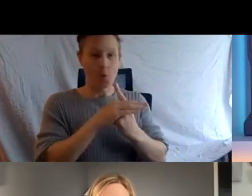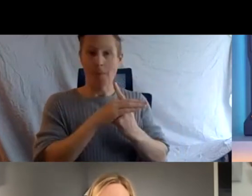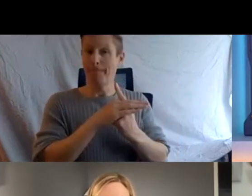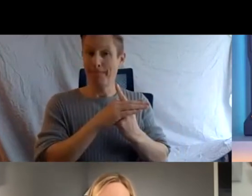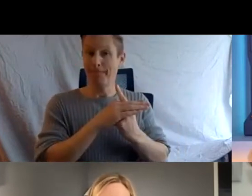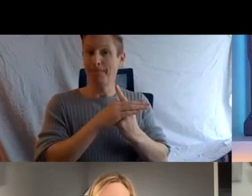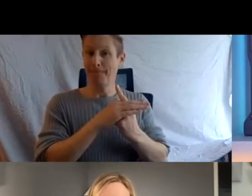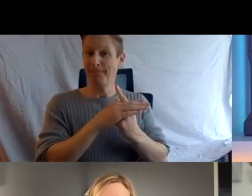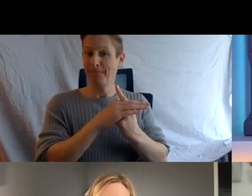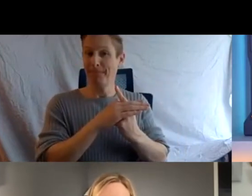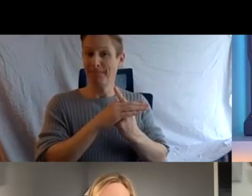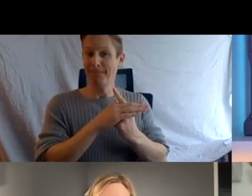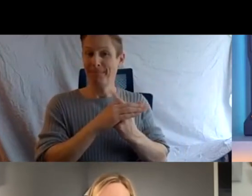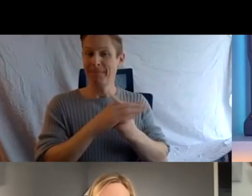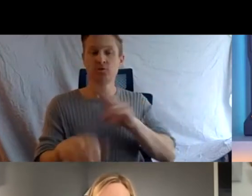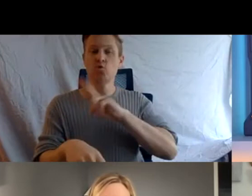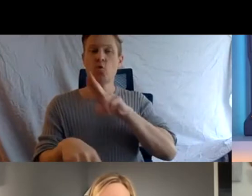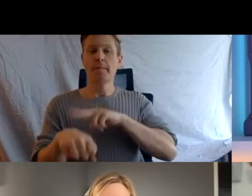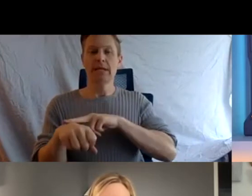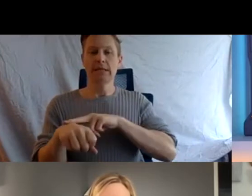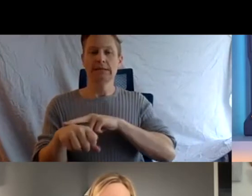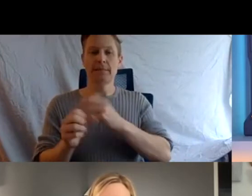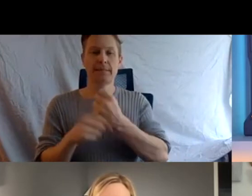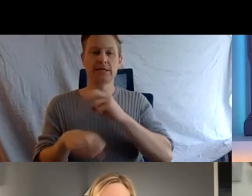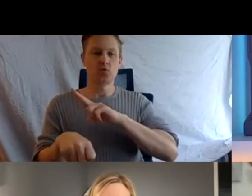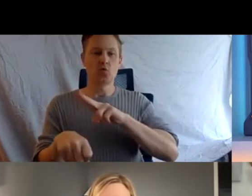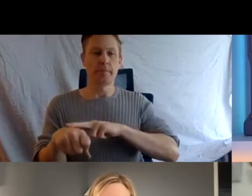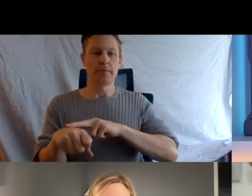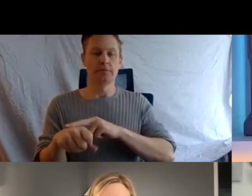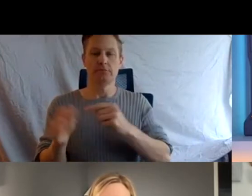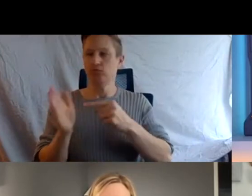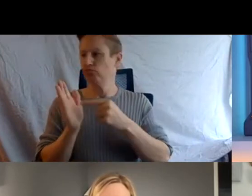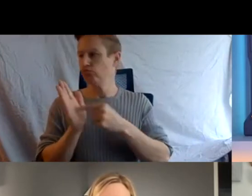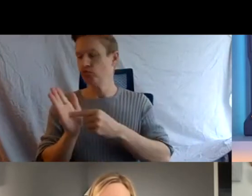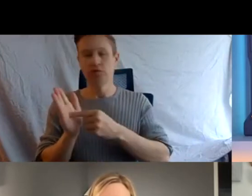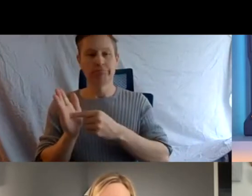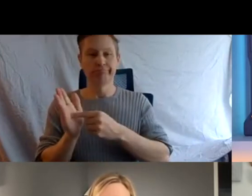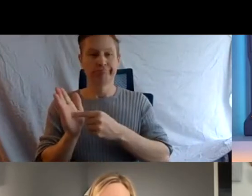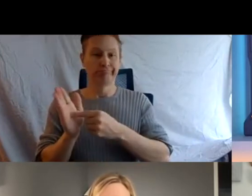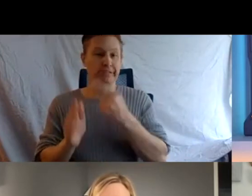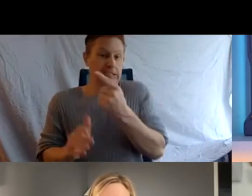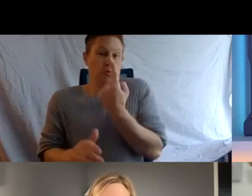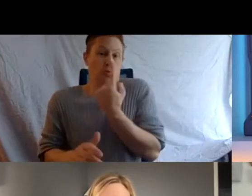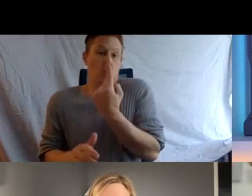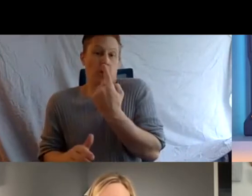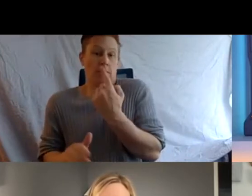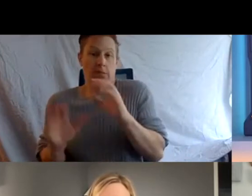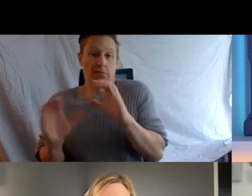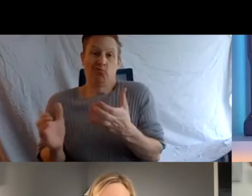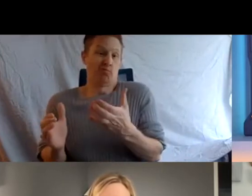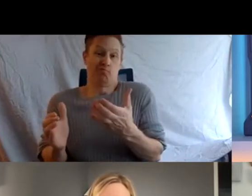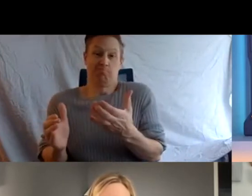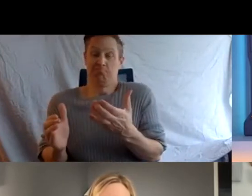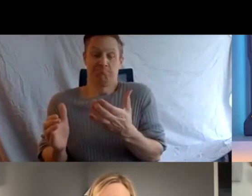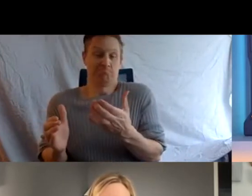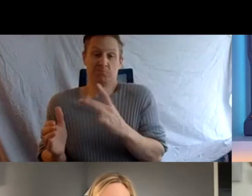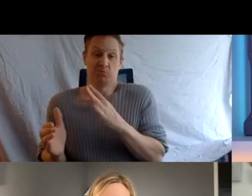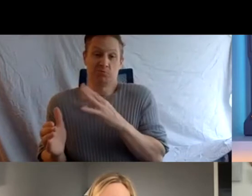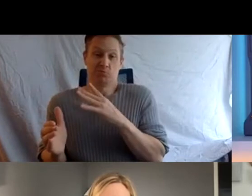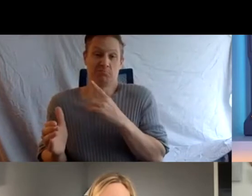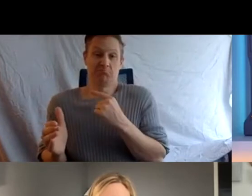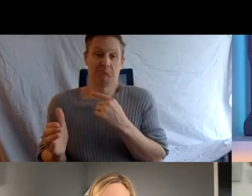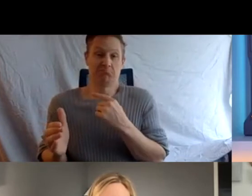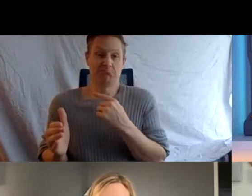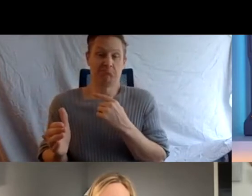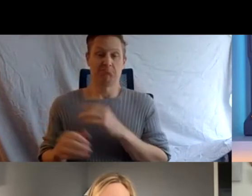so I think it's just, again, normalizing it and just showing it that he's just one of the kids and this is cool. And they treat him as such and we treat